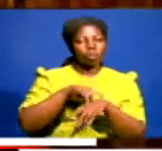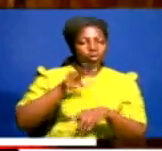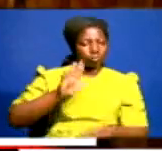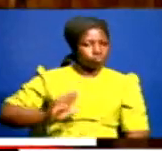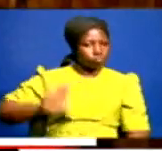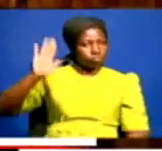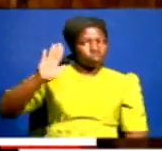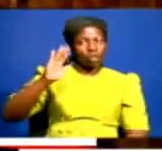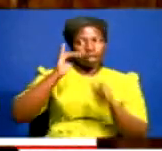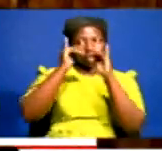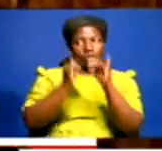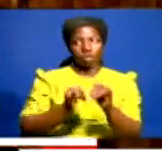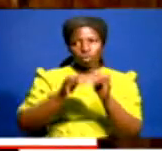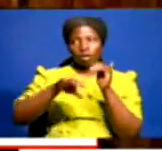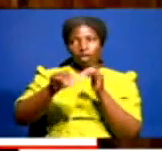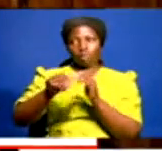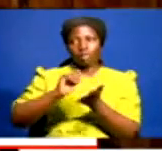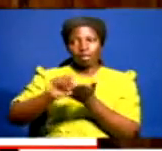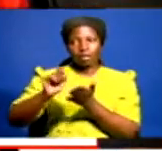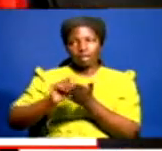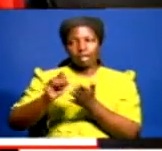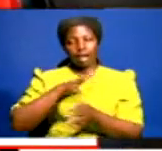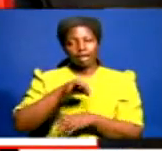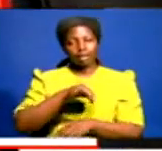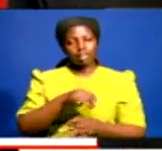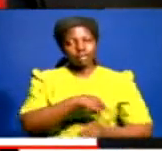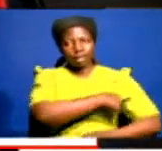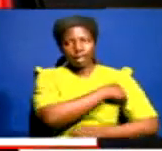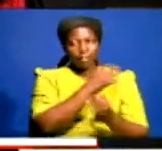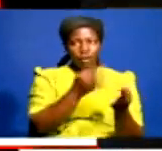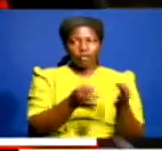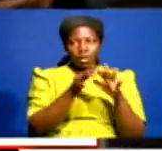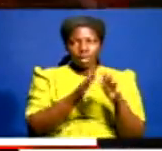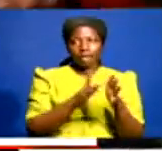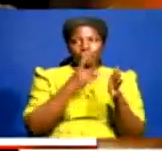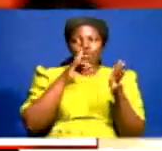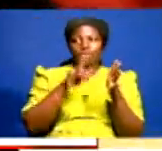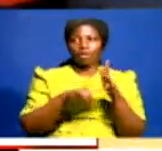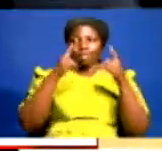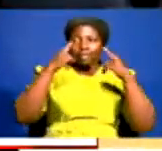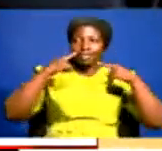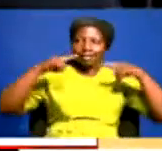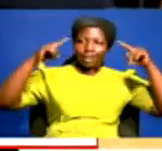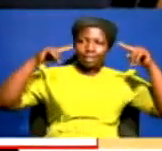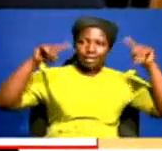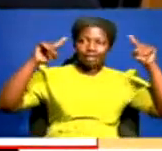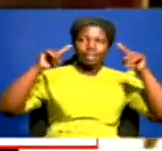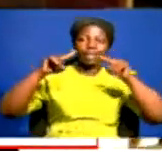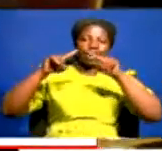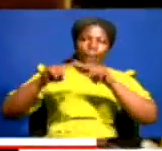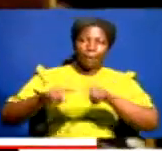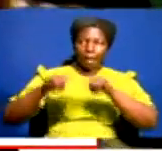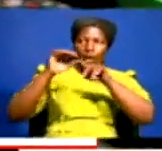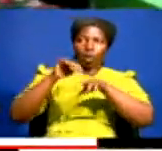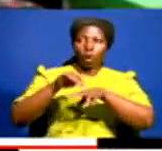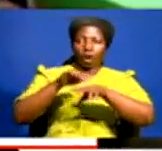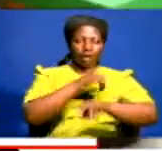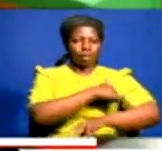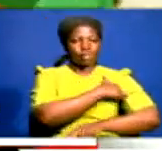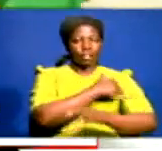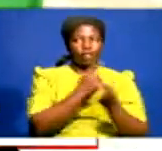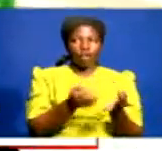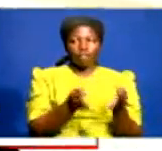secretary and chief officers, Mbarire noted that the success of service delivery depends on the chief officers. The governor was accompanied by the